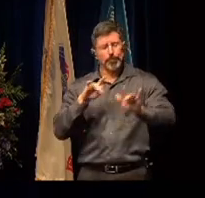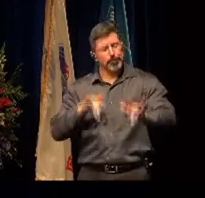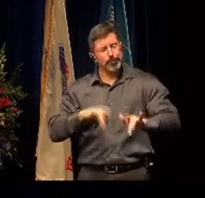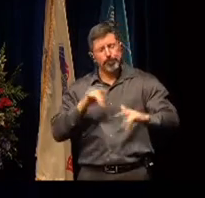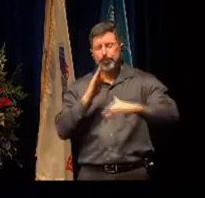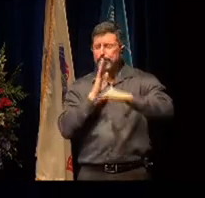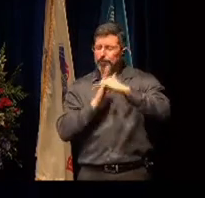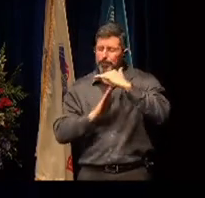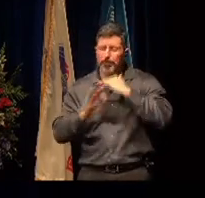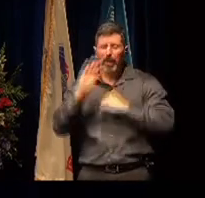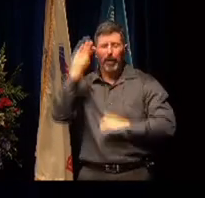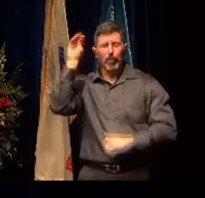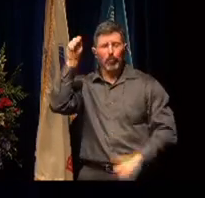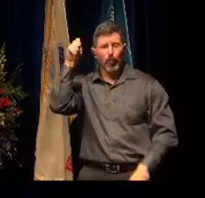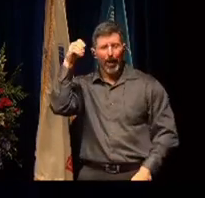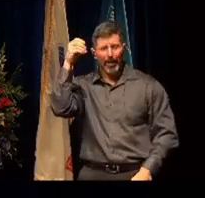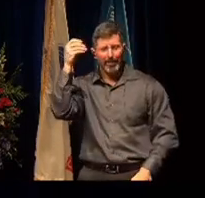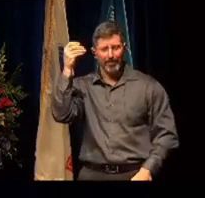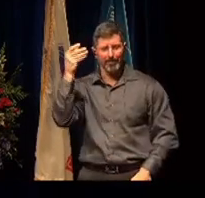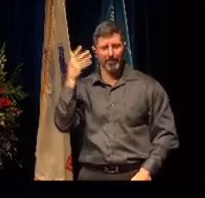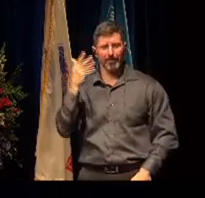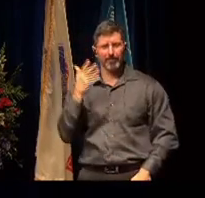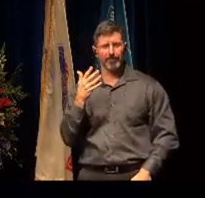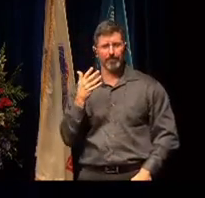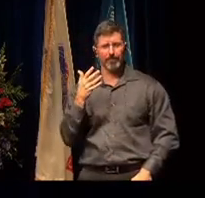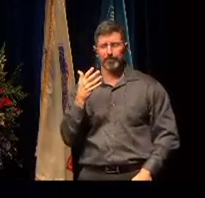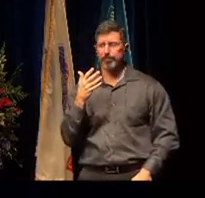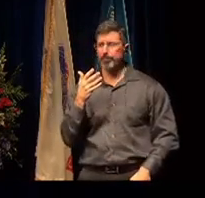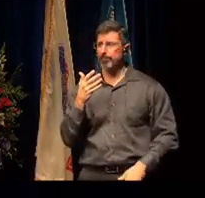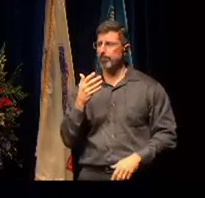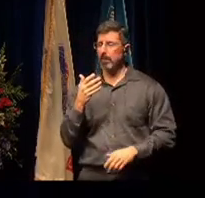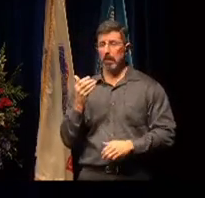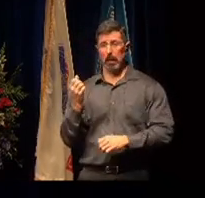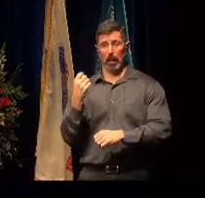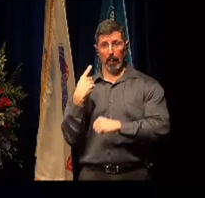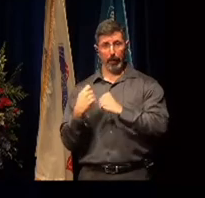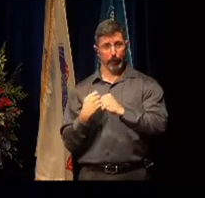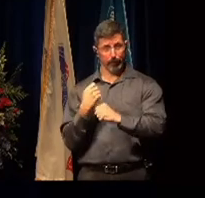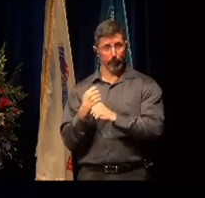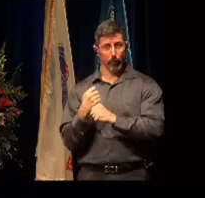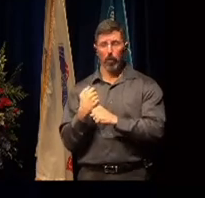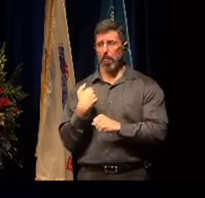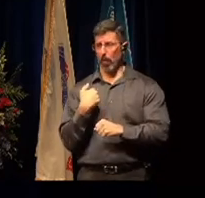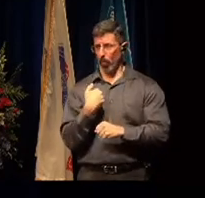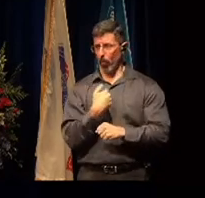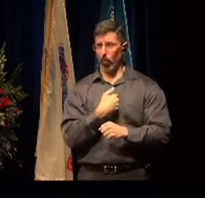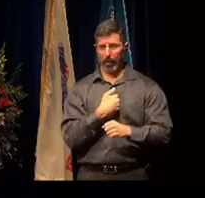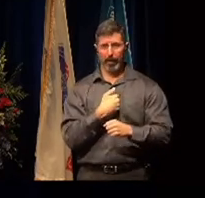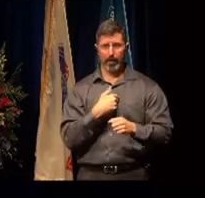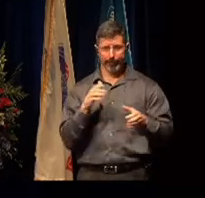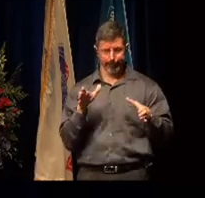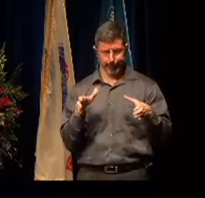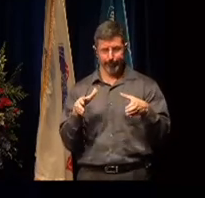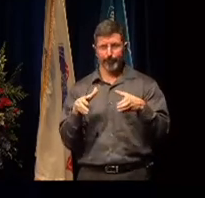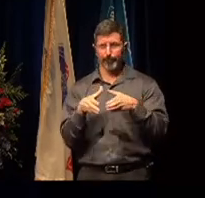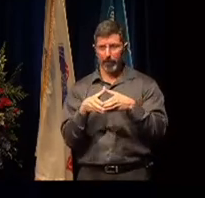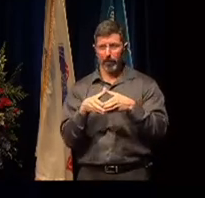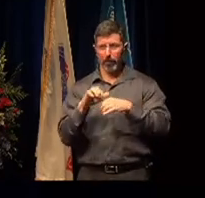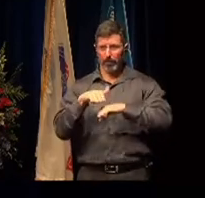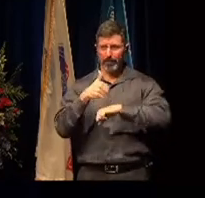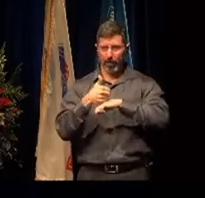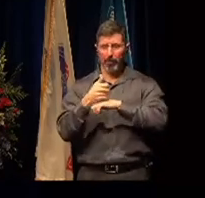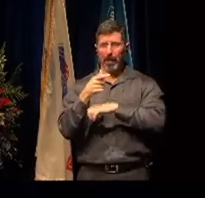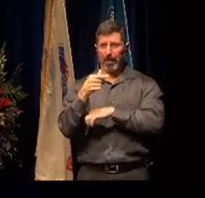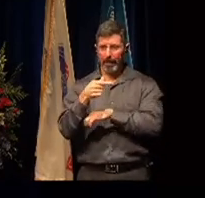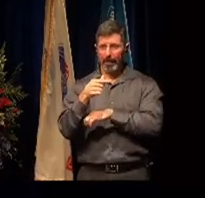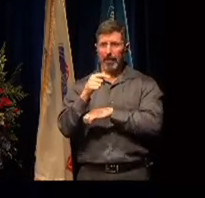and grace. I would tell them that on the day that we gathered last year to dedicate the Gary Beikirch Memorial Park, the park